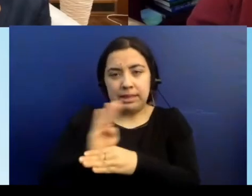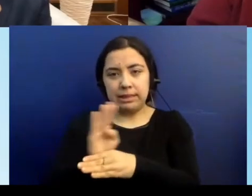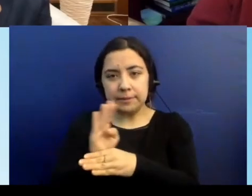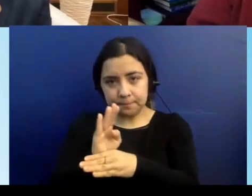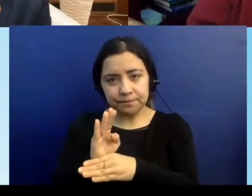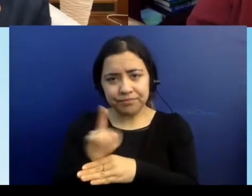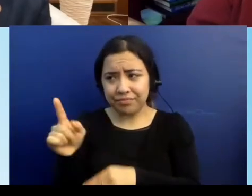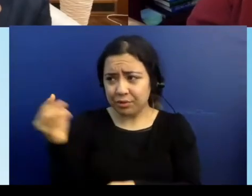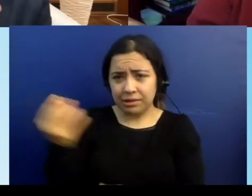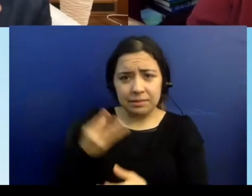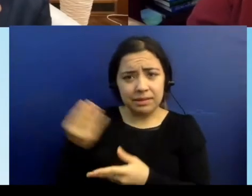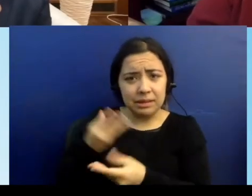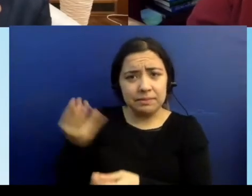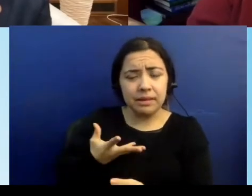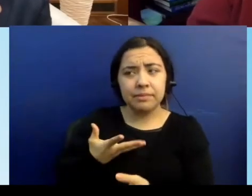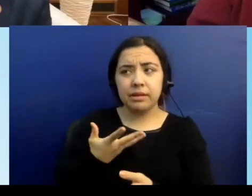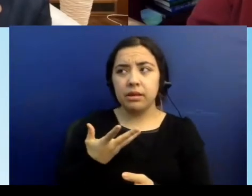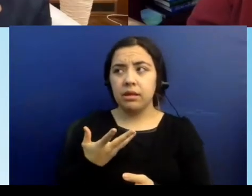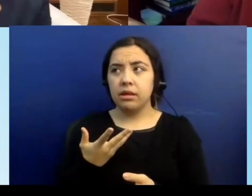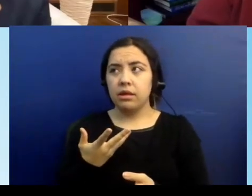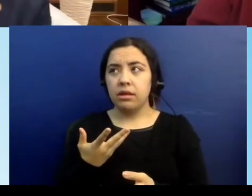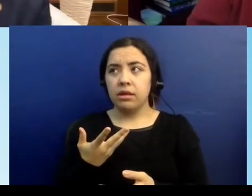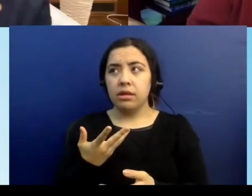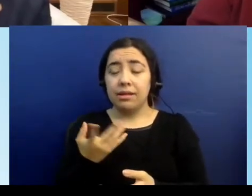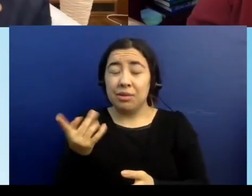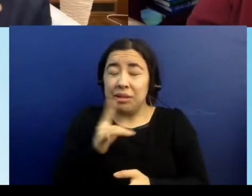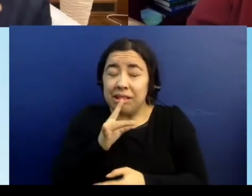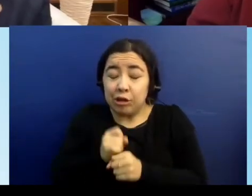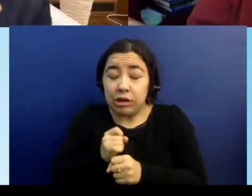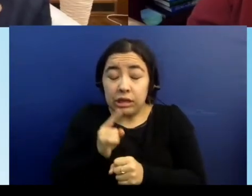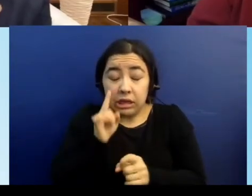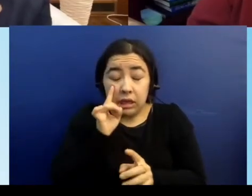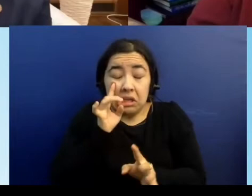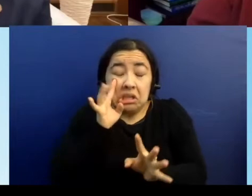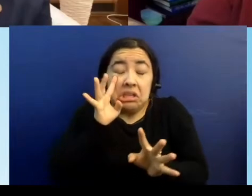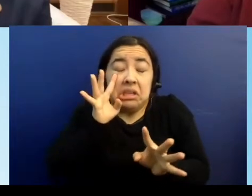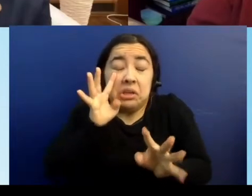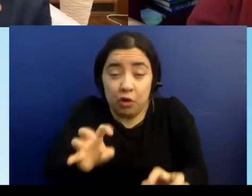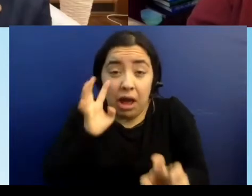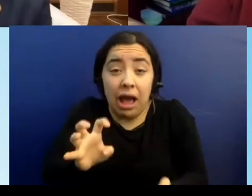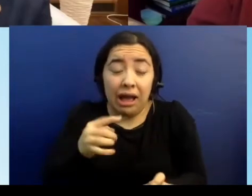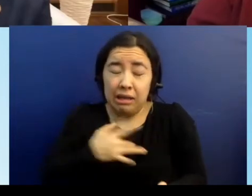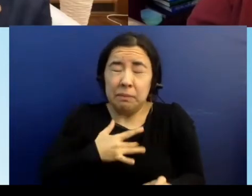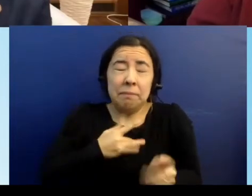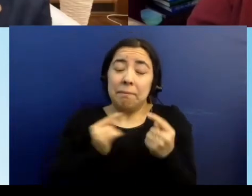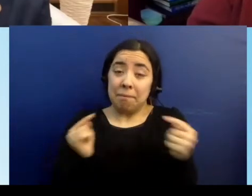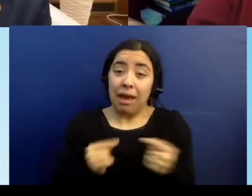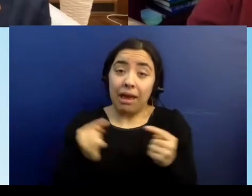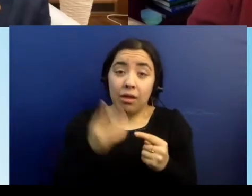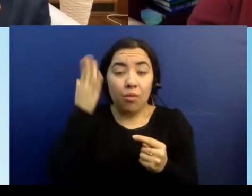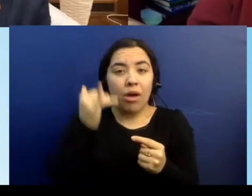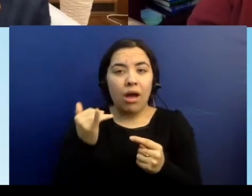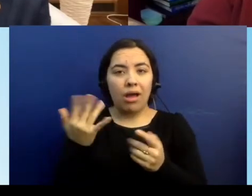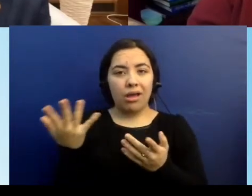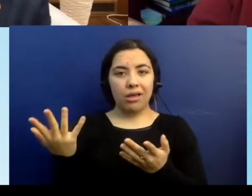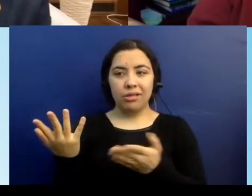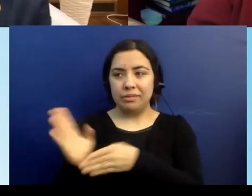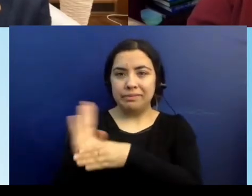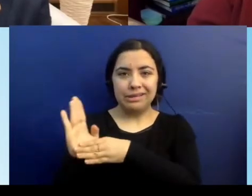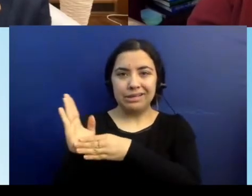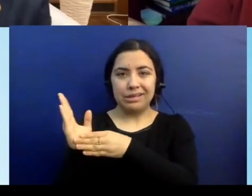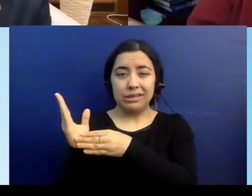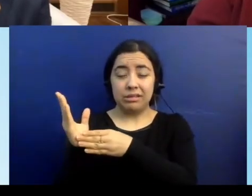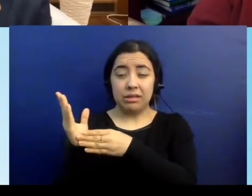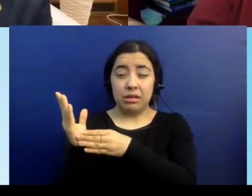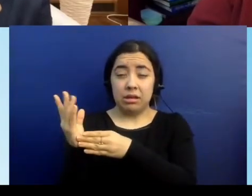me, literally shedding tears of pain for what they had lost, the sacrifices that they had made over so